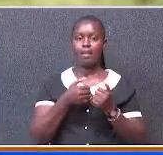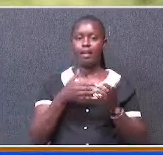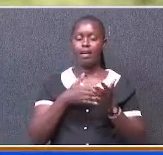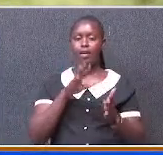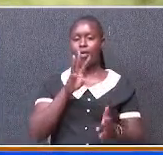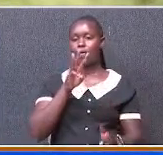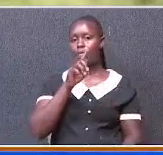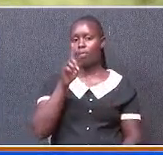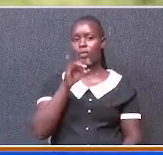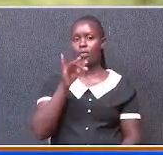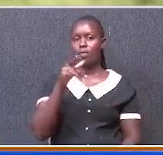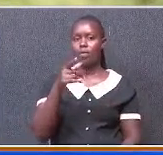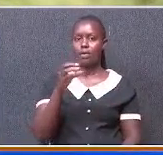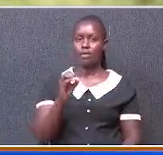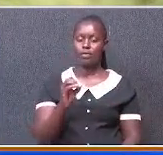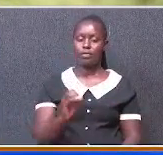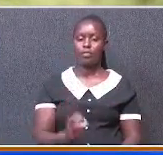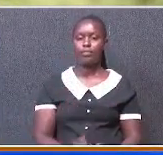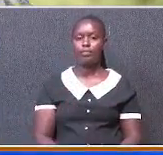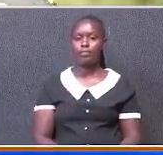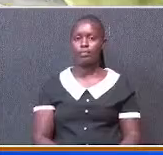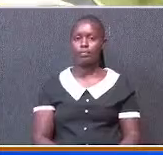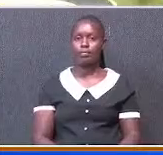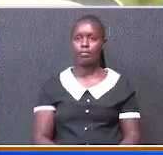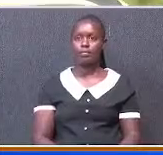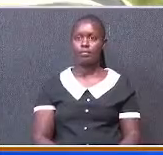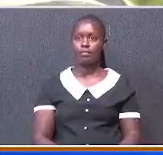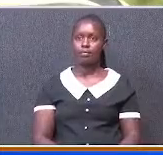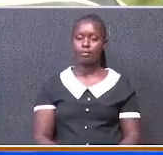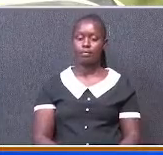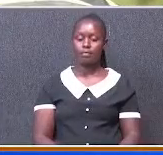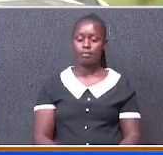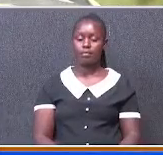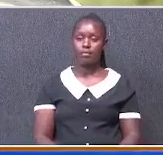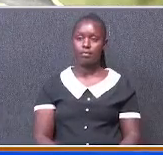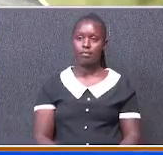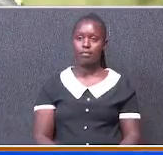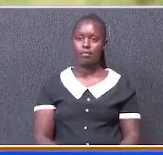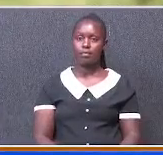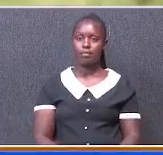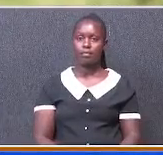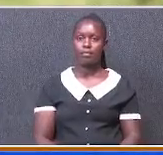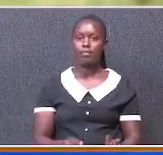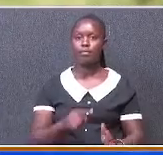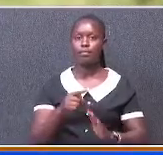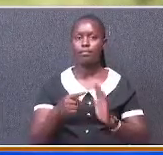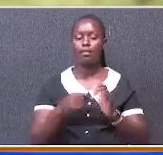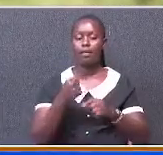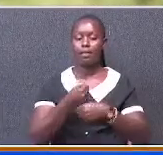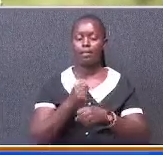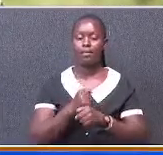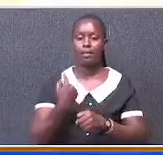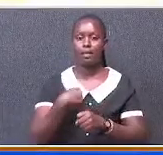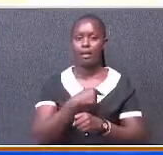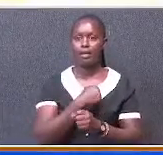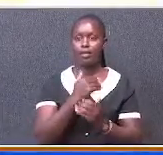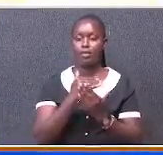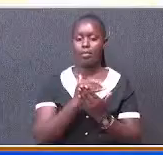the Ulinzi Sports Complex. The pre-season, that is at Lisa, making us perform well.